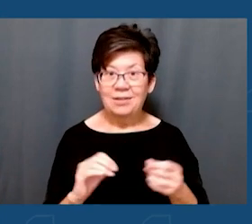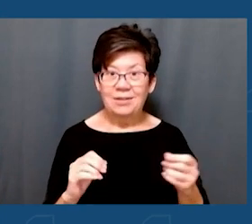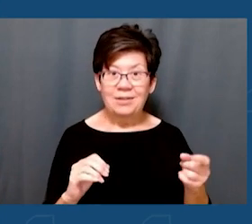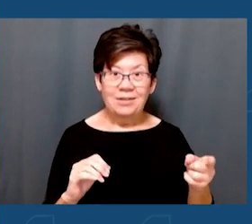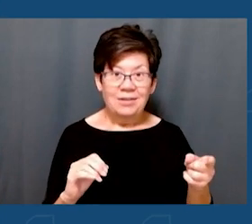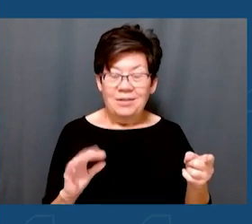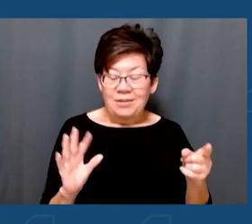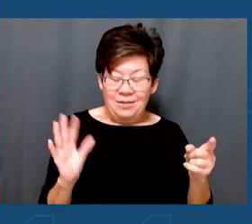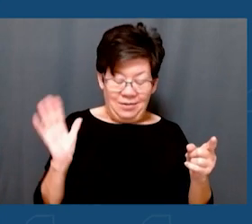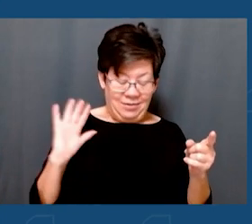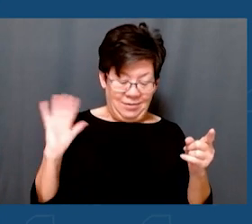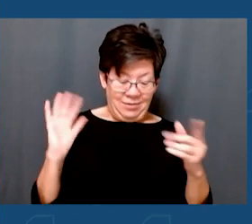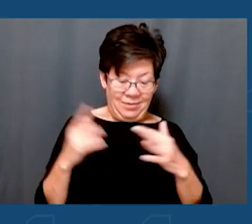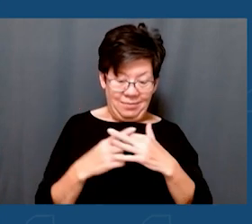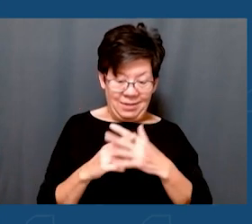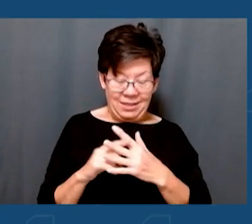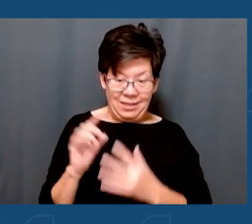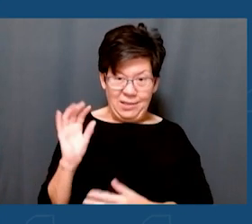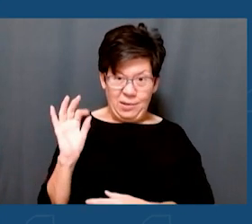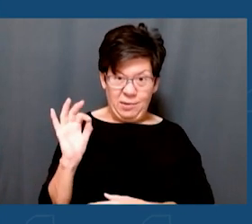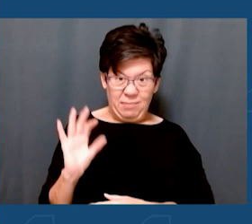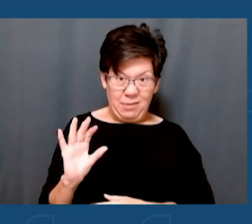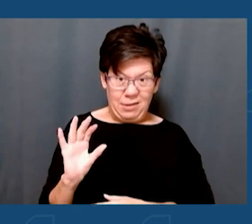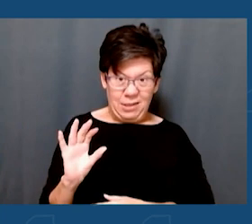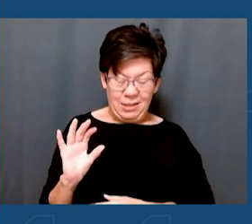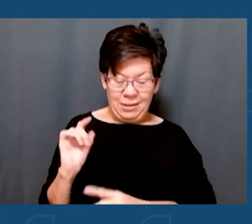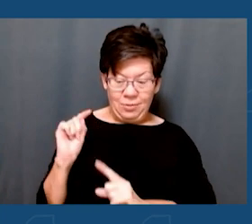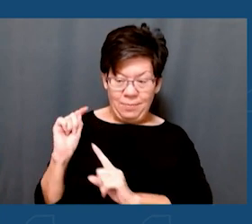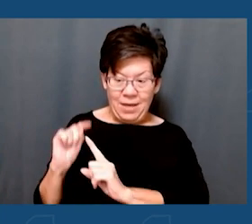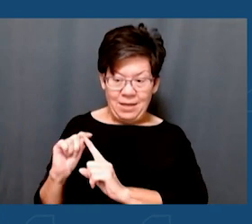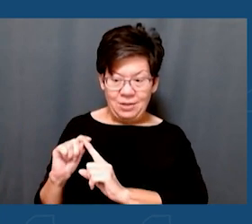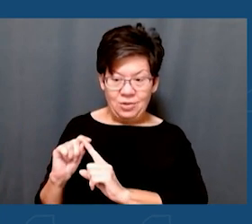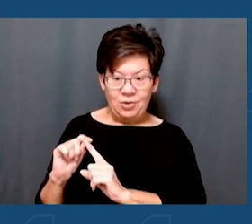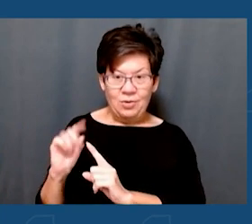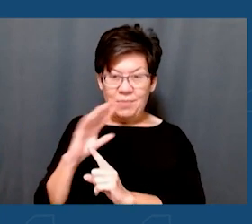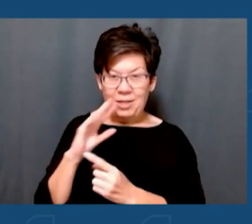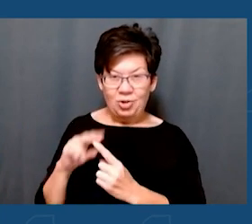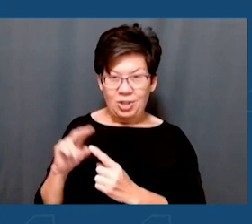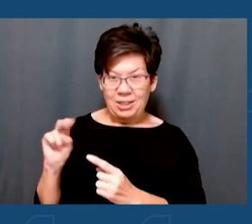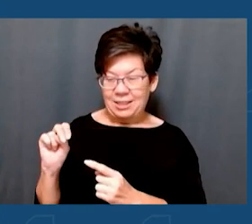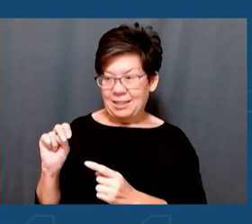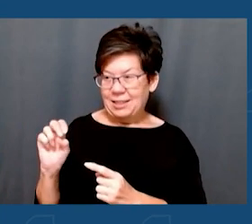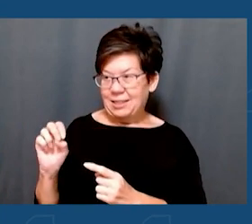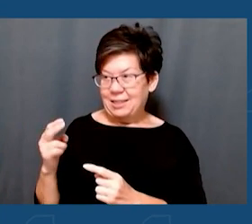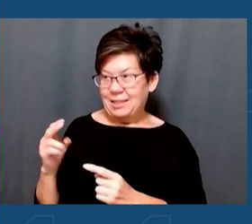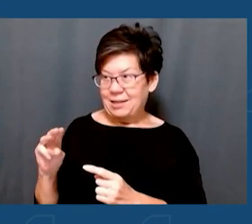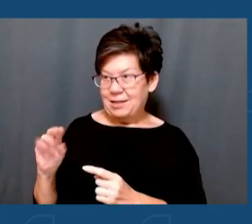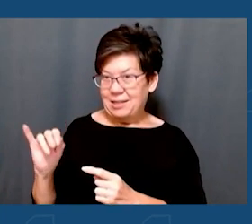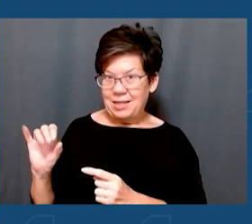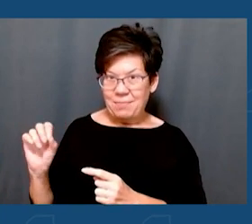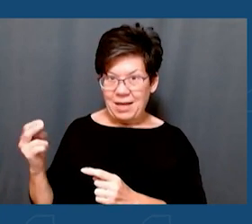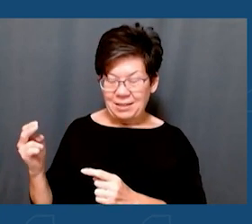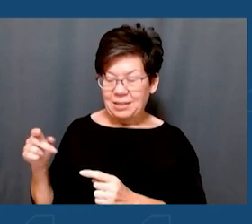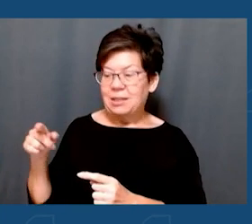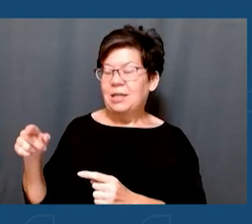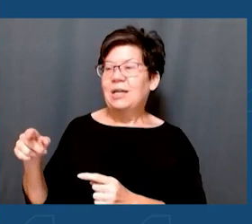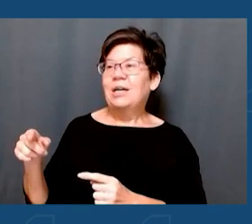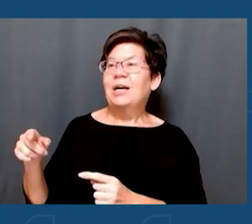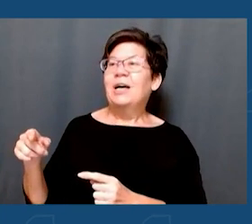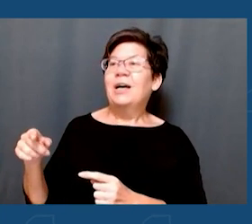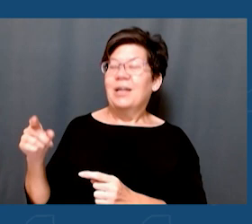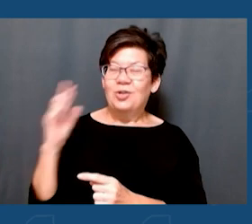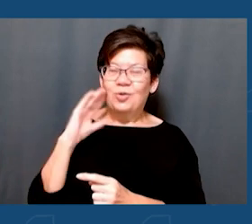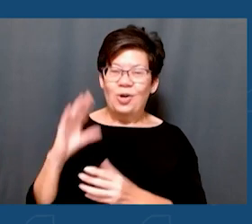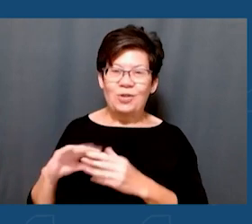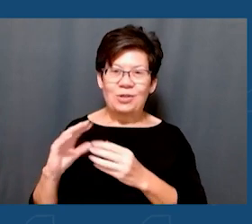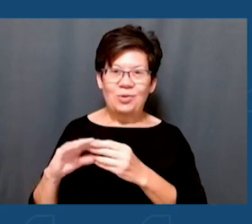when Pastor Gautier mentioned Nehemiah's, and everybody knows the story about Nehemiah's. There were detractors, people that